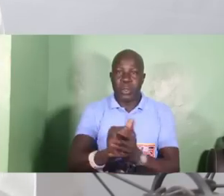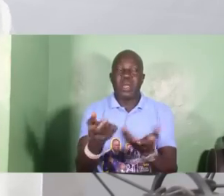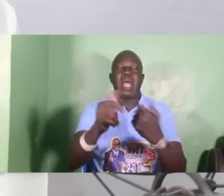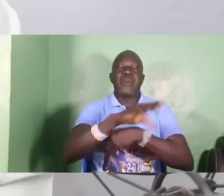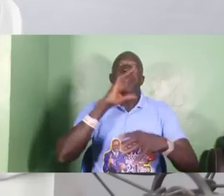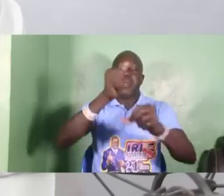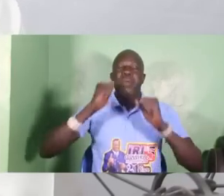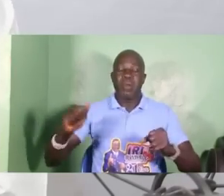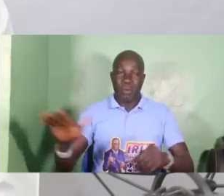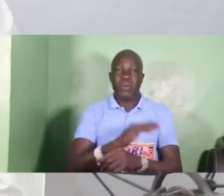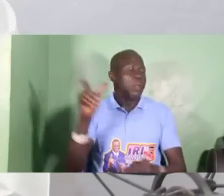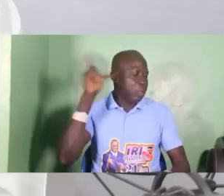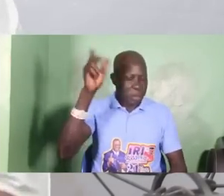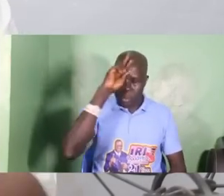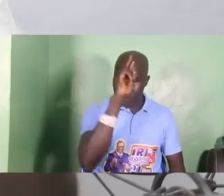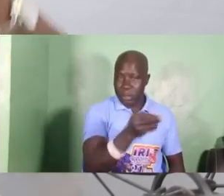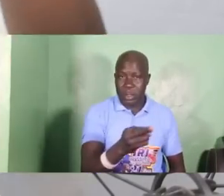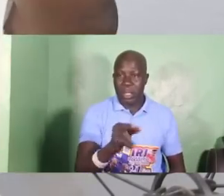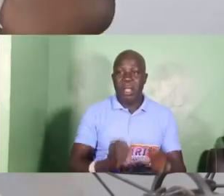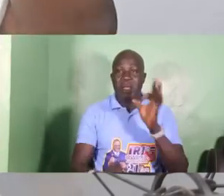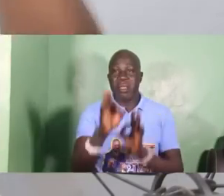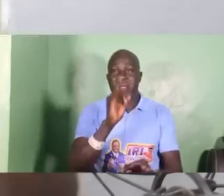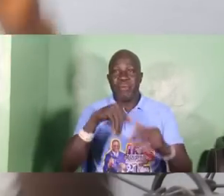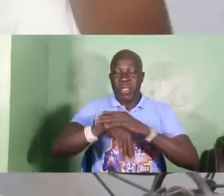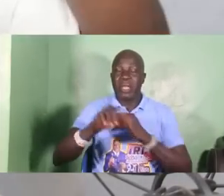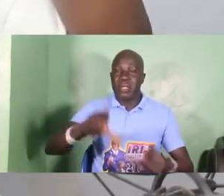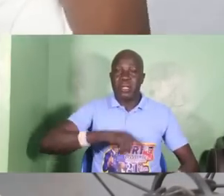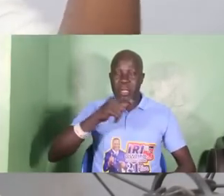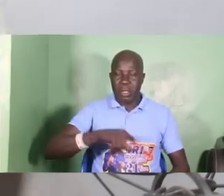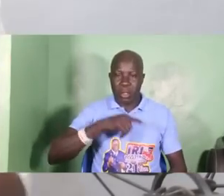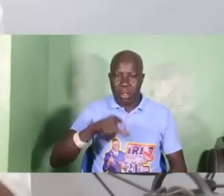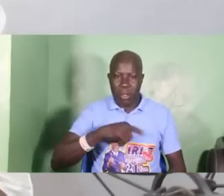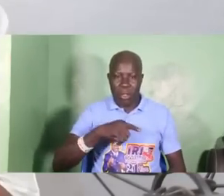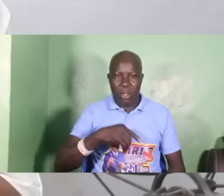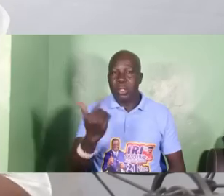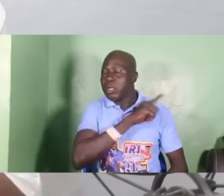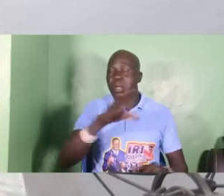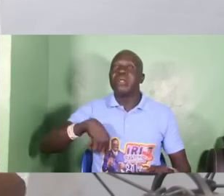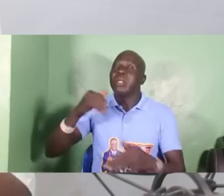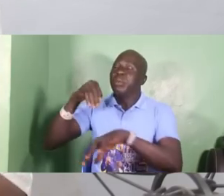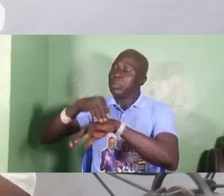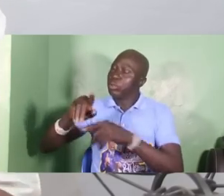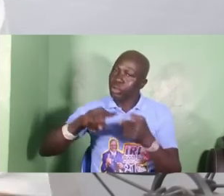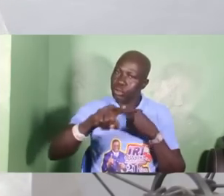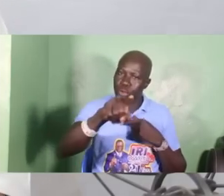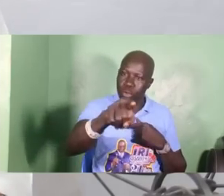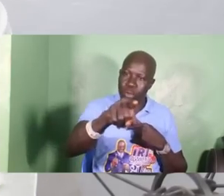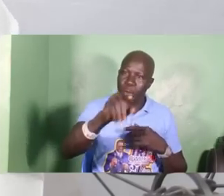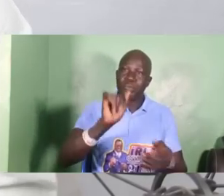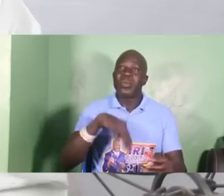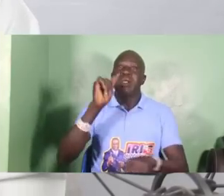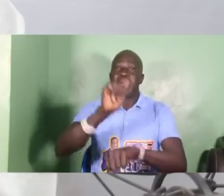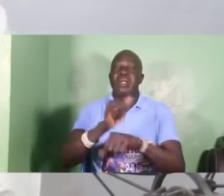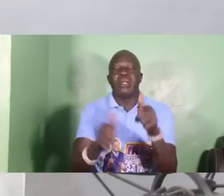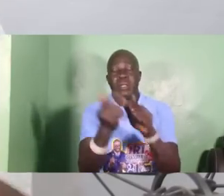At Keja, 4 p.m. is going to be powerful. So, Ebomisa. So, yeah, Mister. So, Obawa Leko. At Lagos City. Oluwaro Misio. Lord sent me to you. He sent